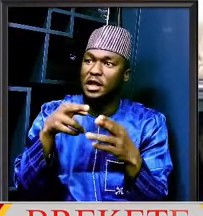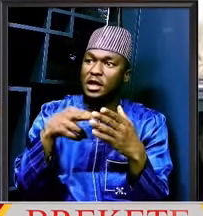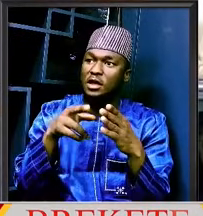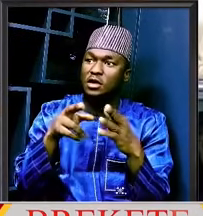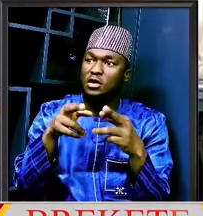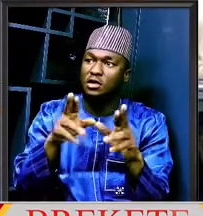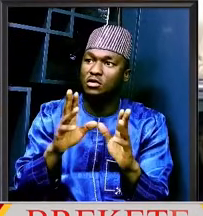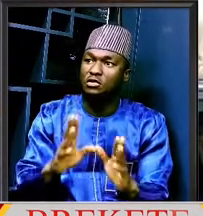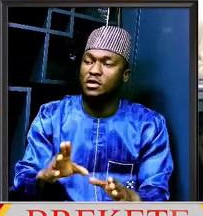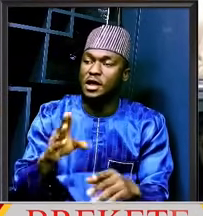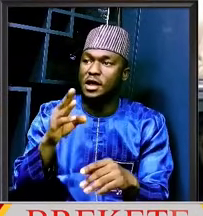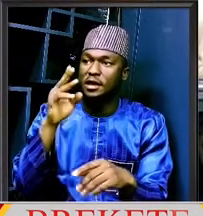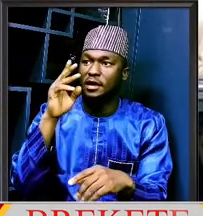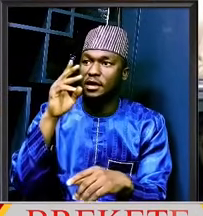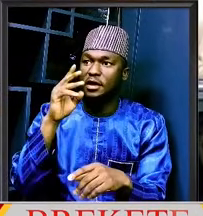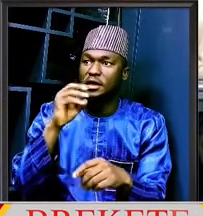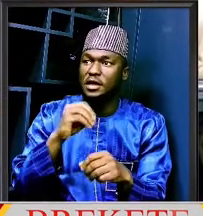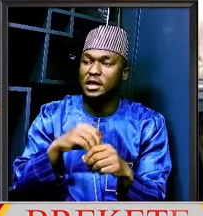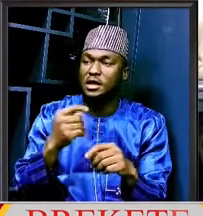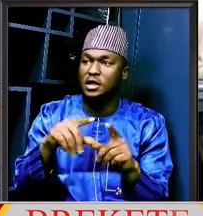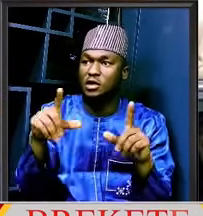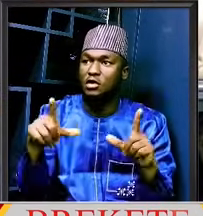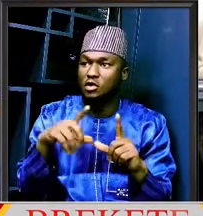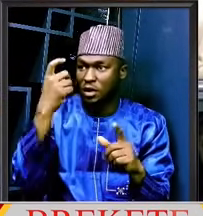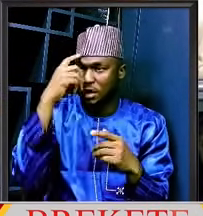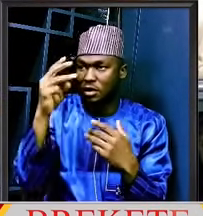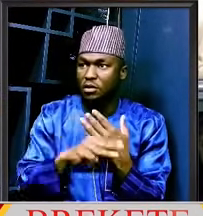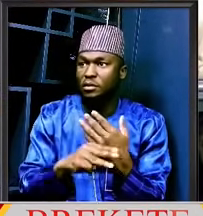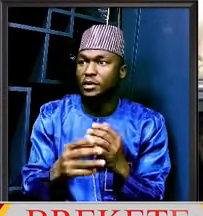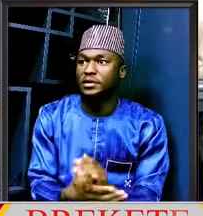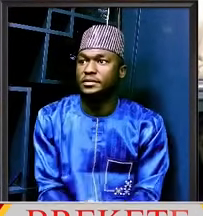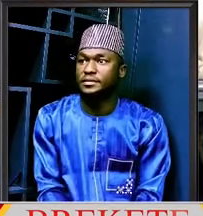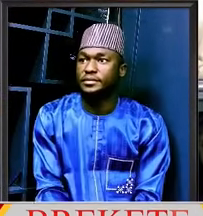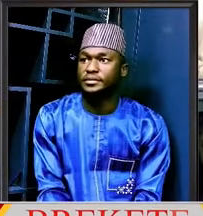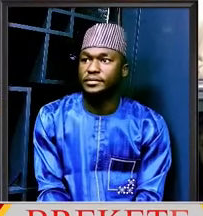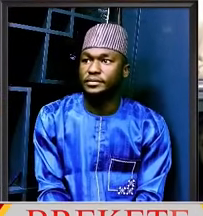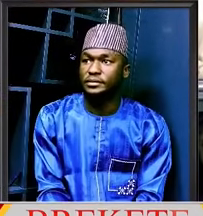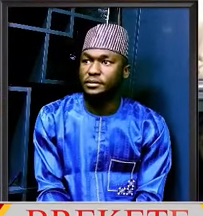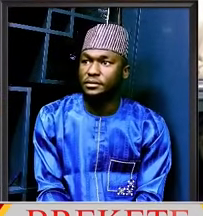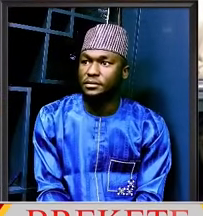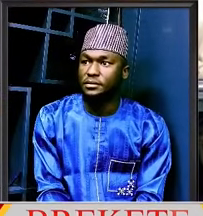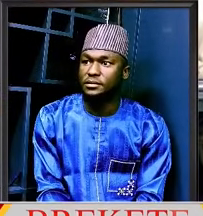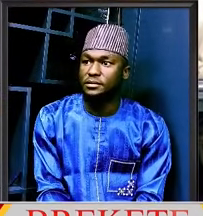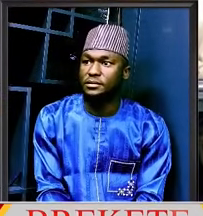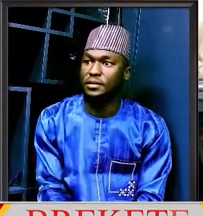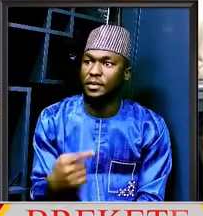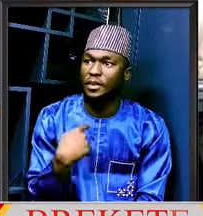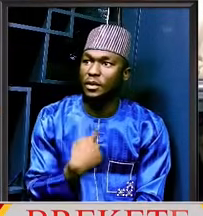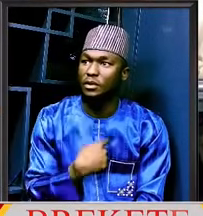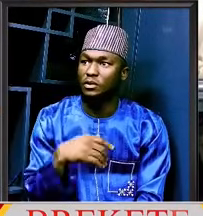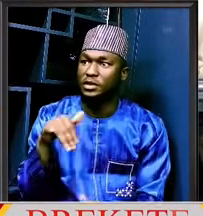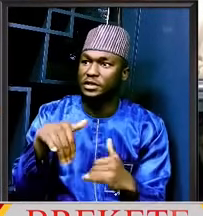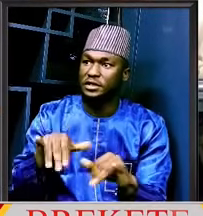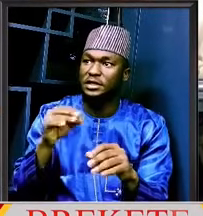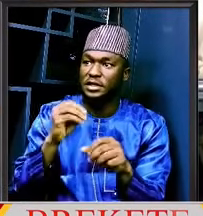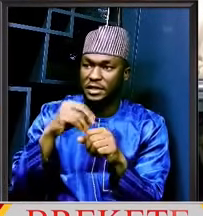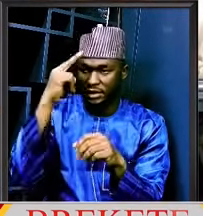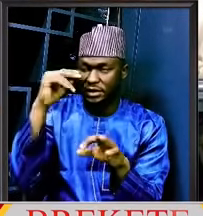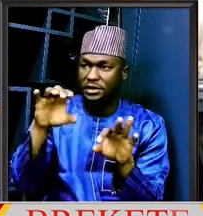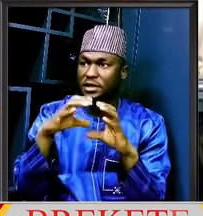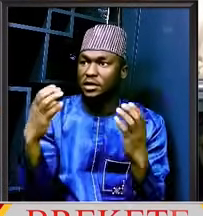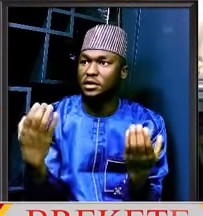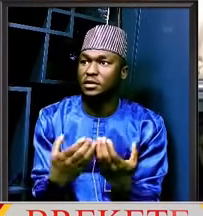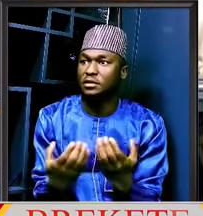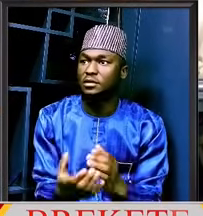Boko community, Boko local government. He was the first, but he's late now. Mm-mm. So we stay in his community.